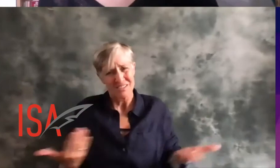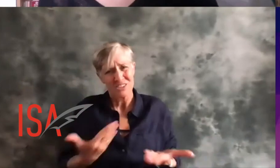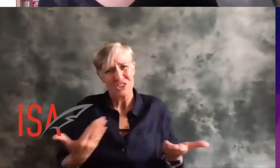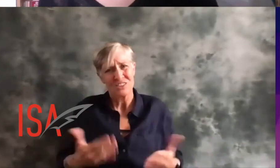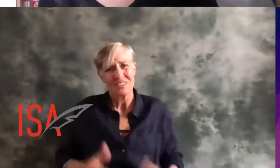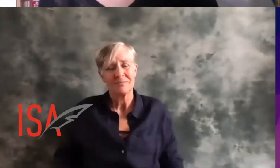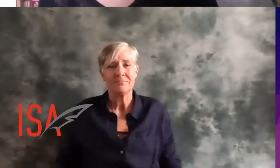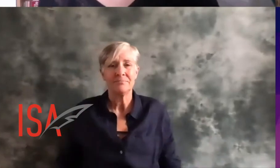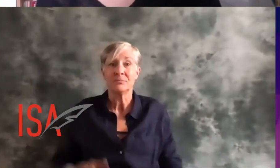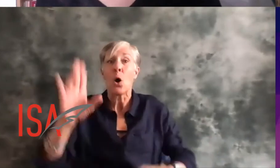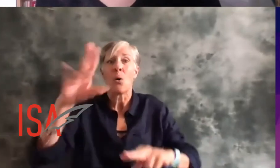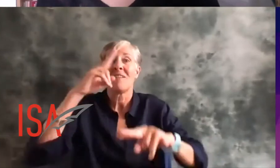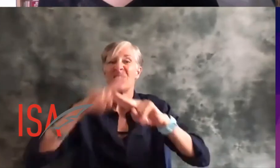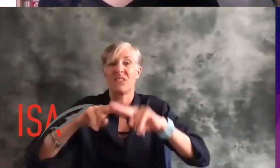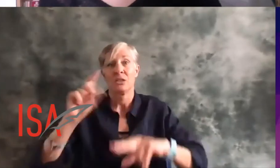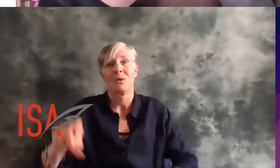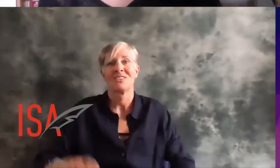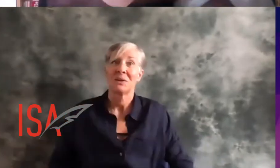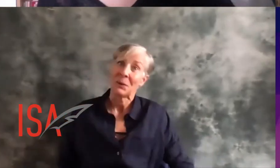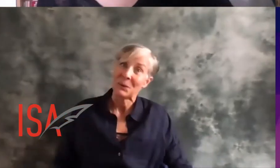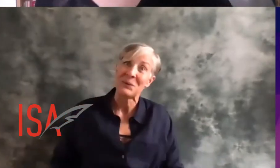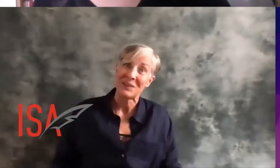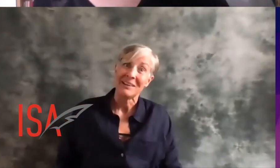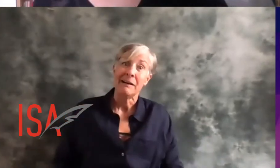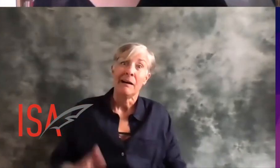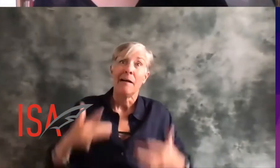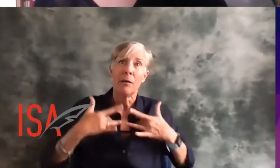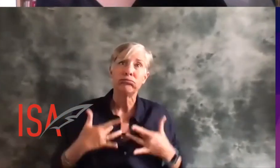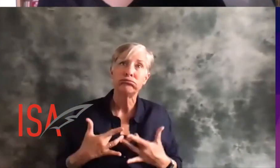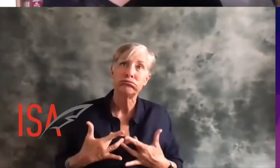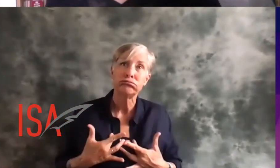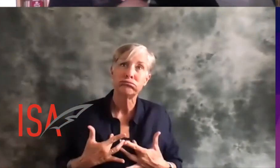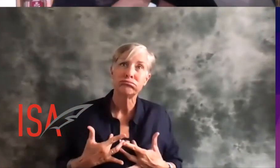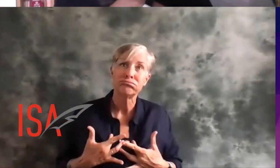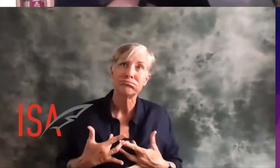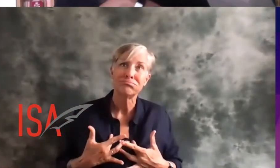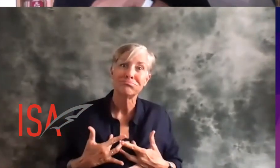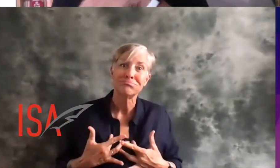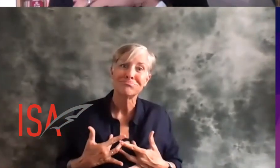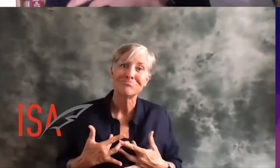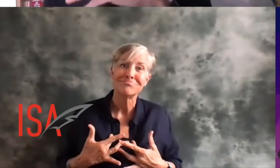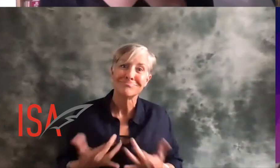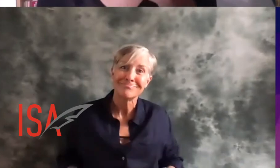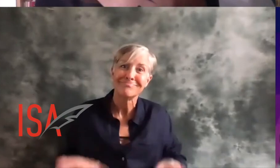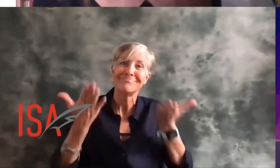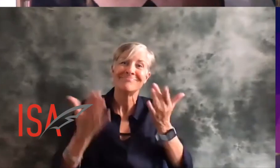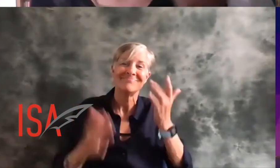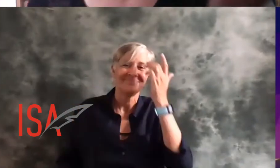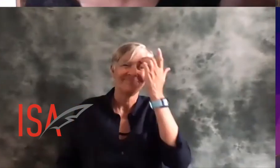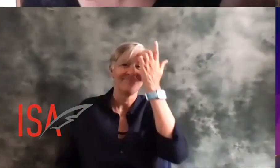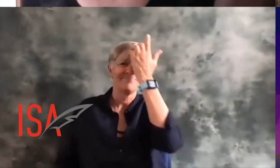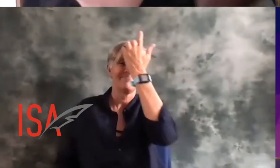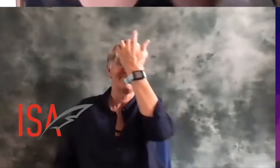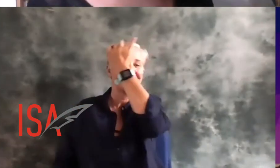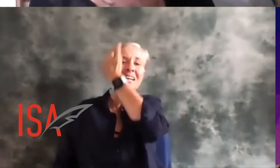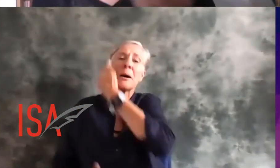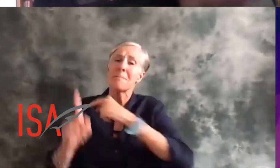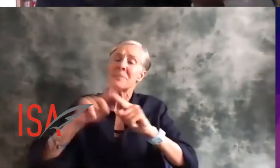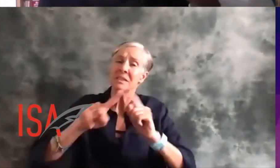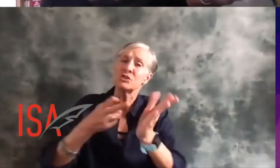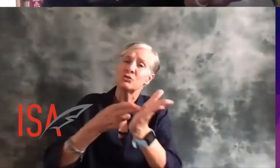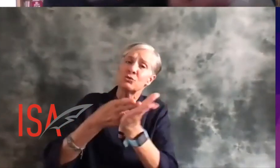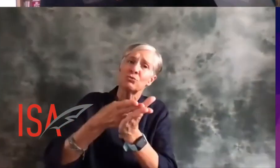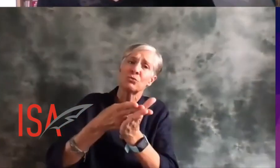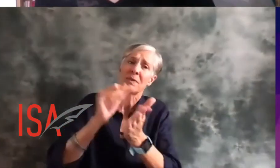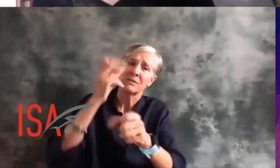Here's a fun question for you guys. Now that I brought y'all down. I know, I'm like, let's bring it back up. No, it's the truth though. And that's the